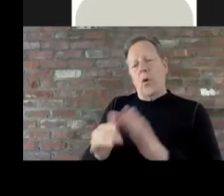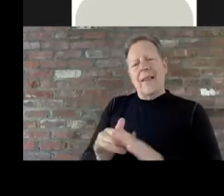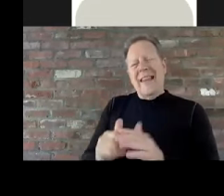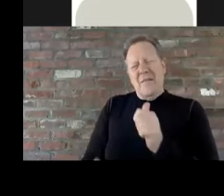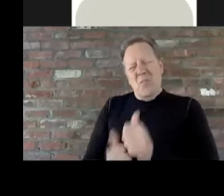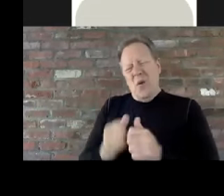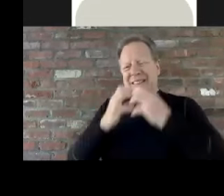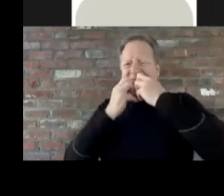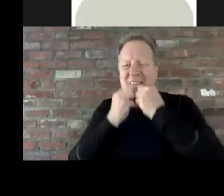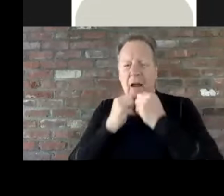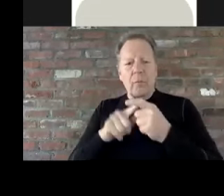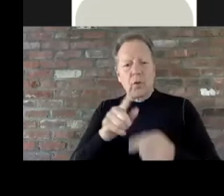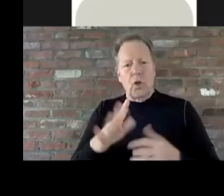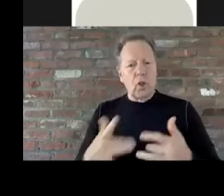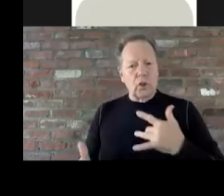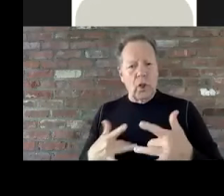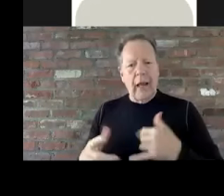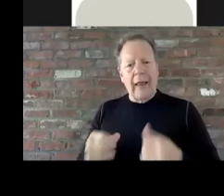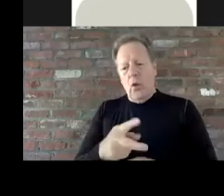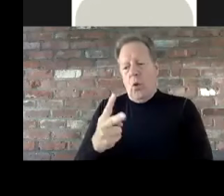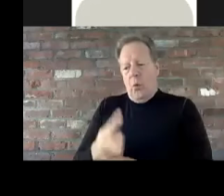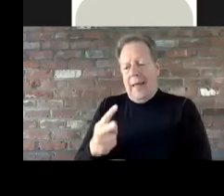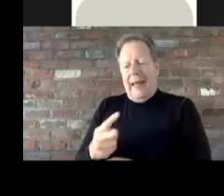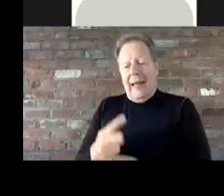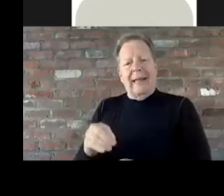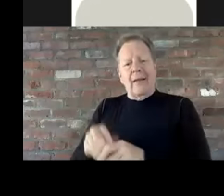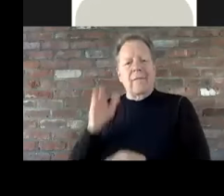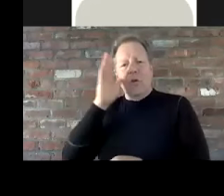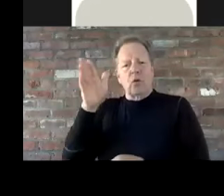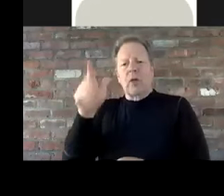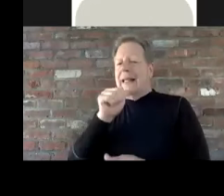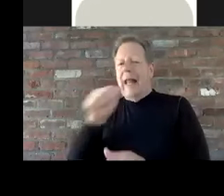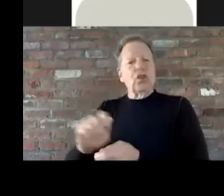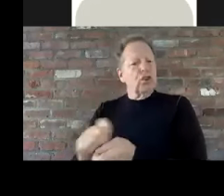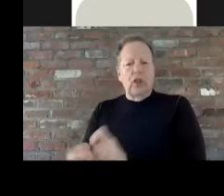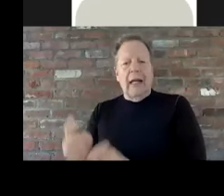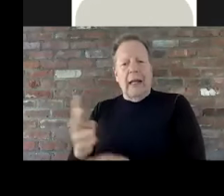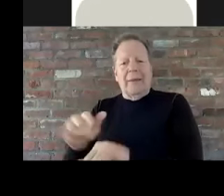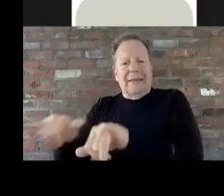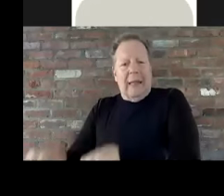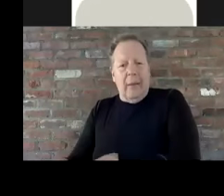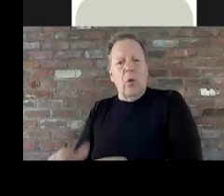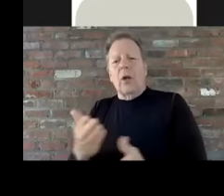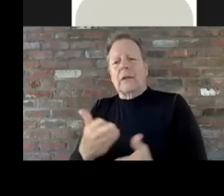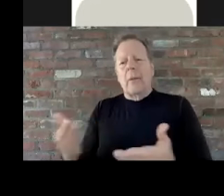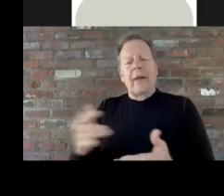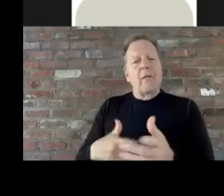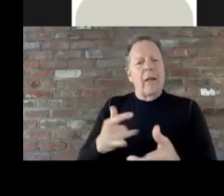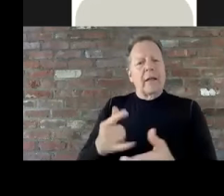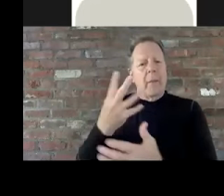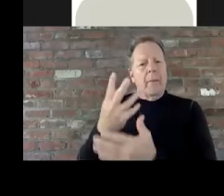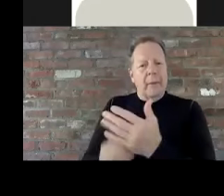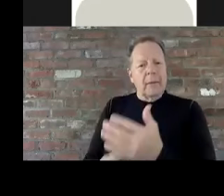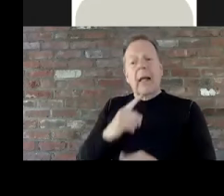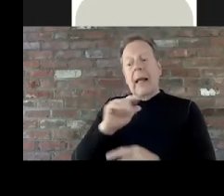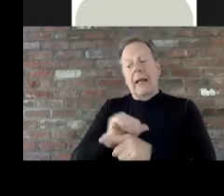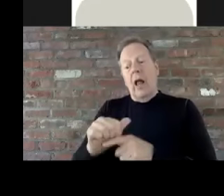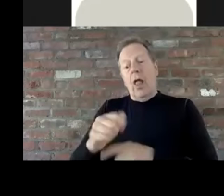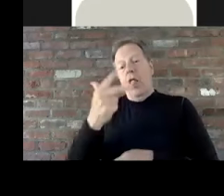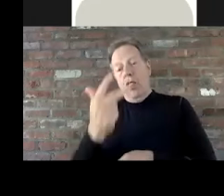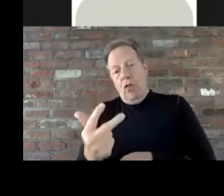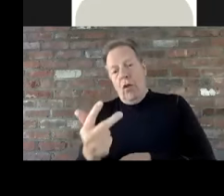to you and that you want to maintain into the future, or things you think might be missing. And exercise 3 is going to